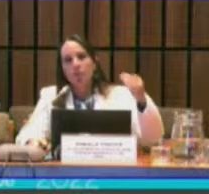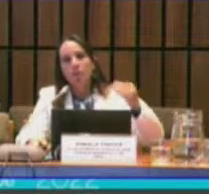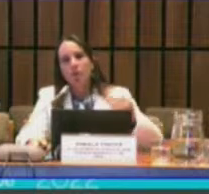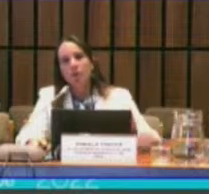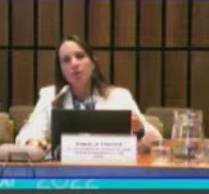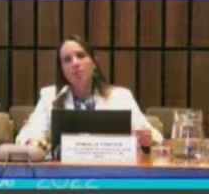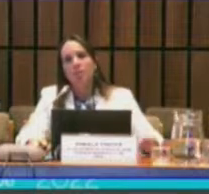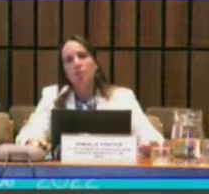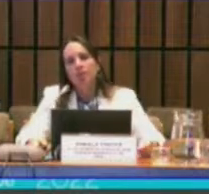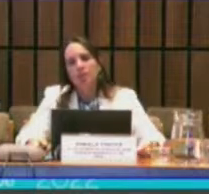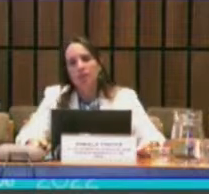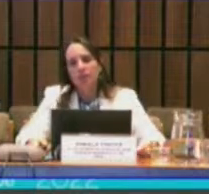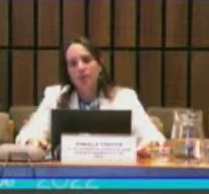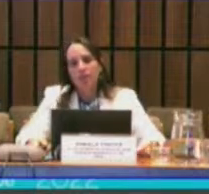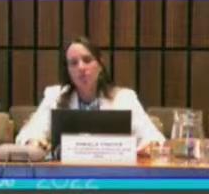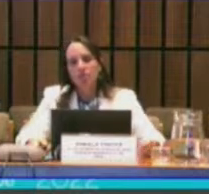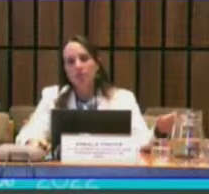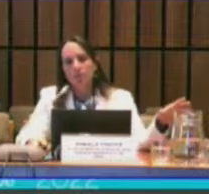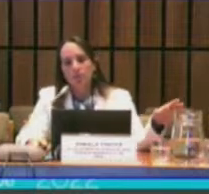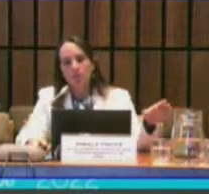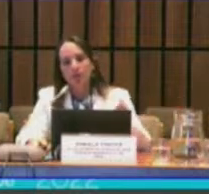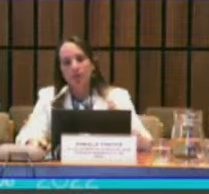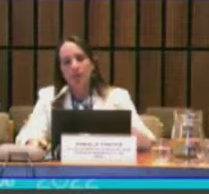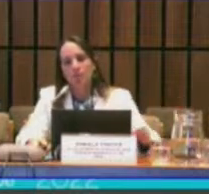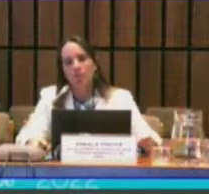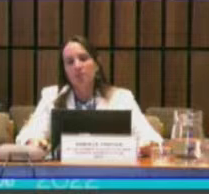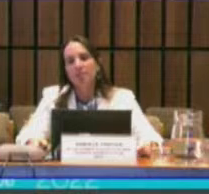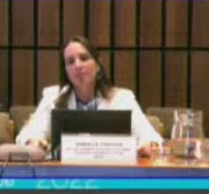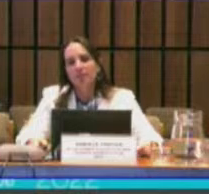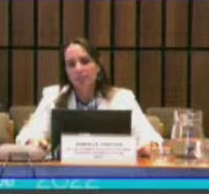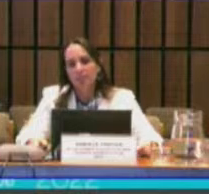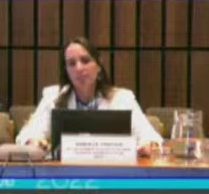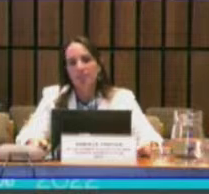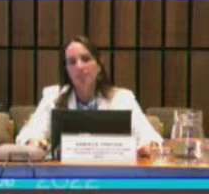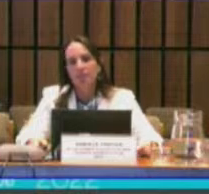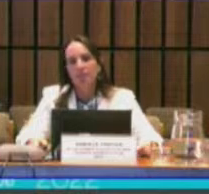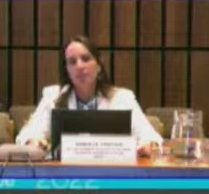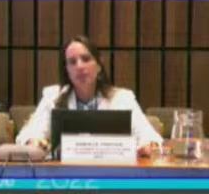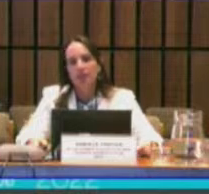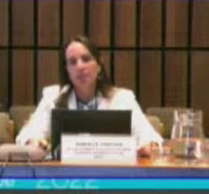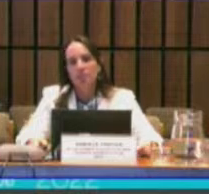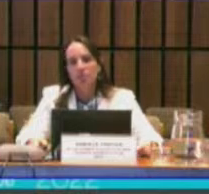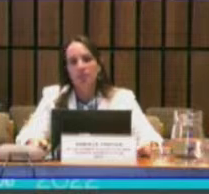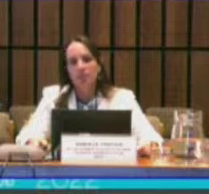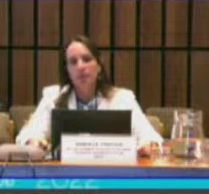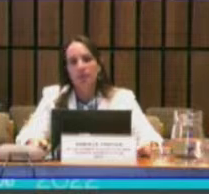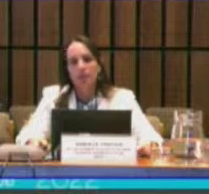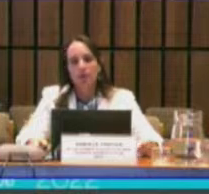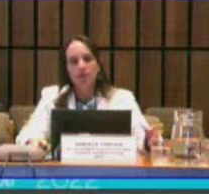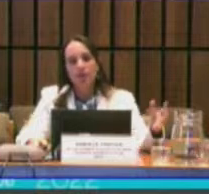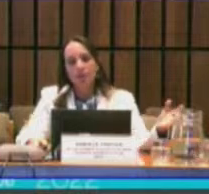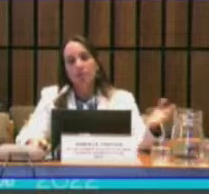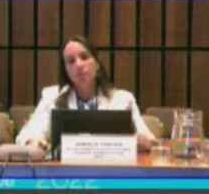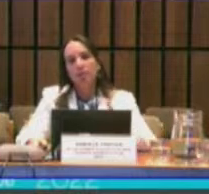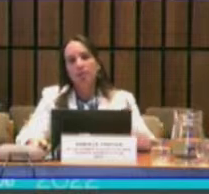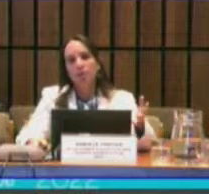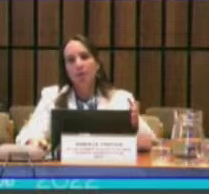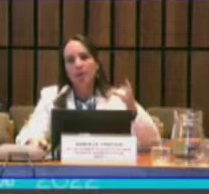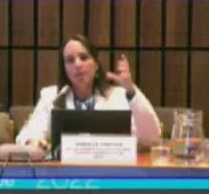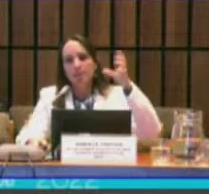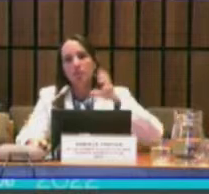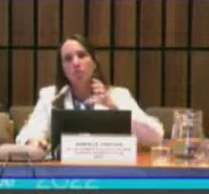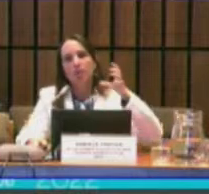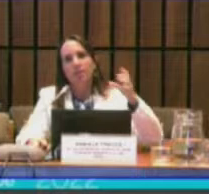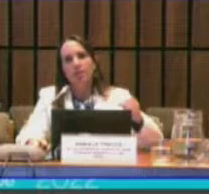don't even reach the minimum levels. And if looking at the income quintiles, we see tremendous gaps in the